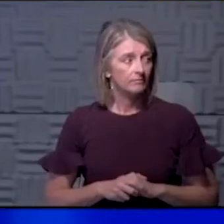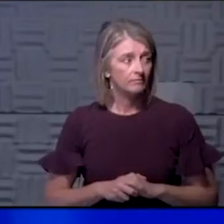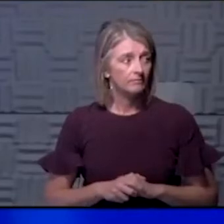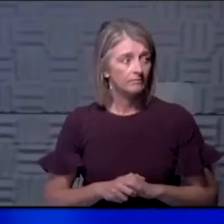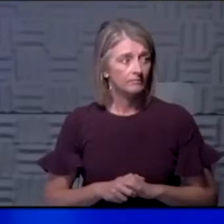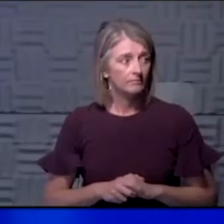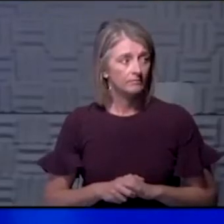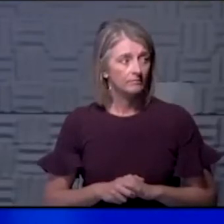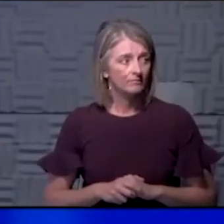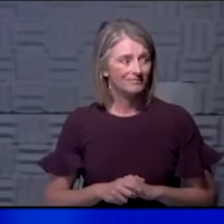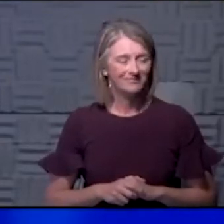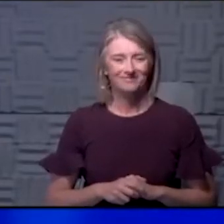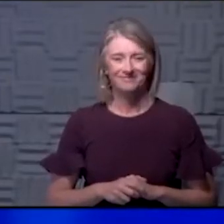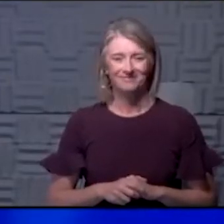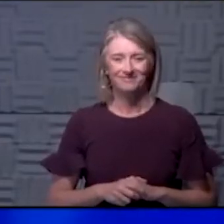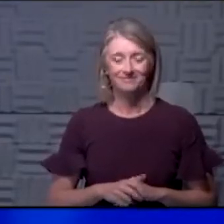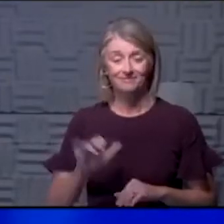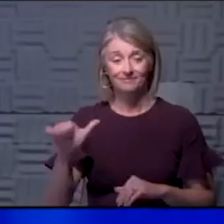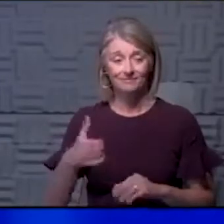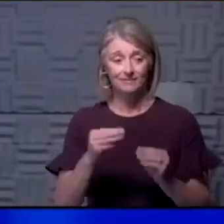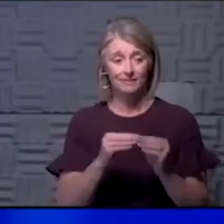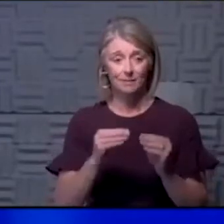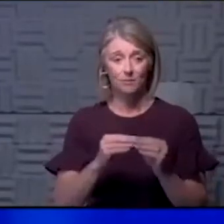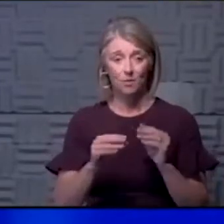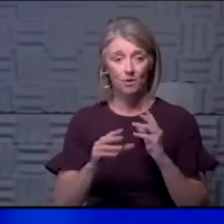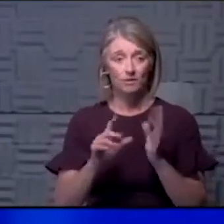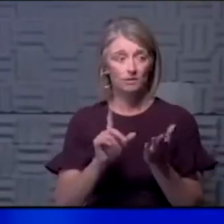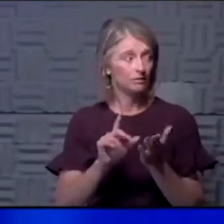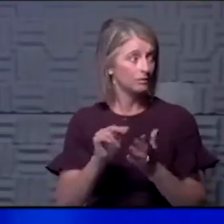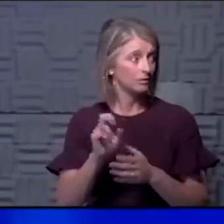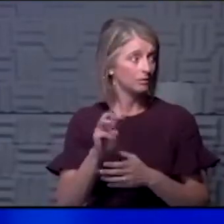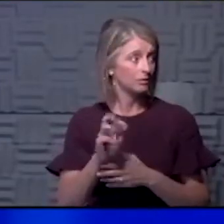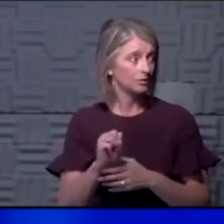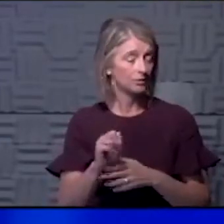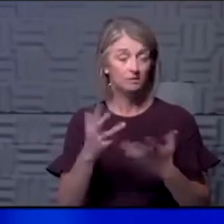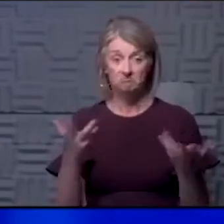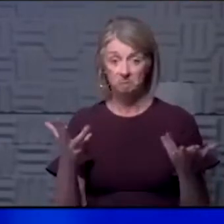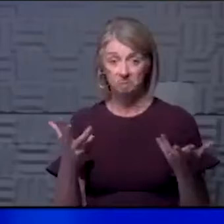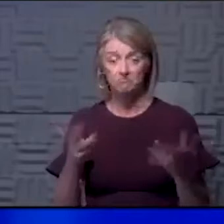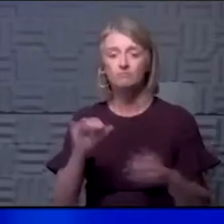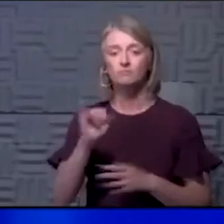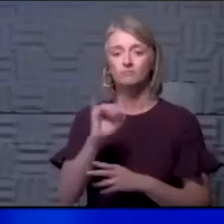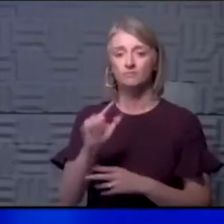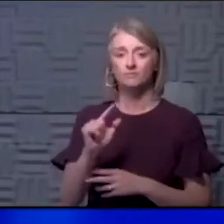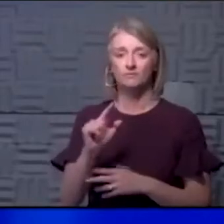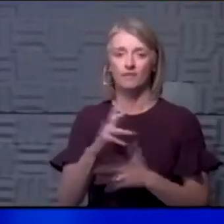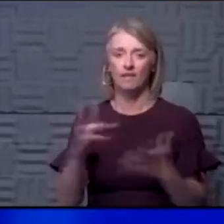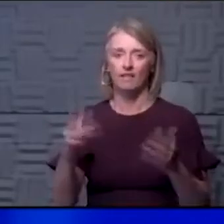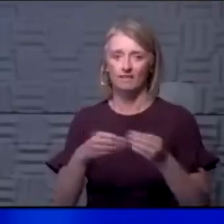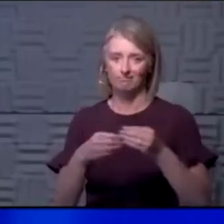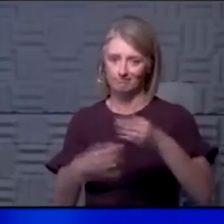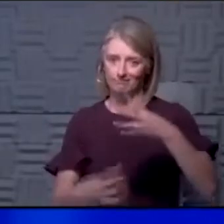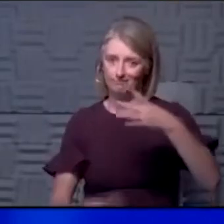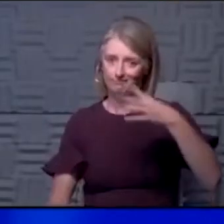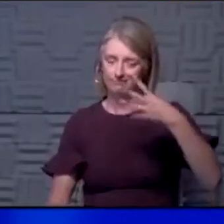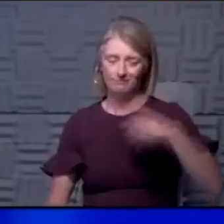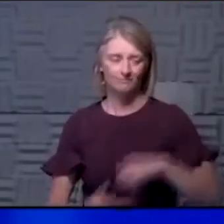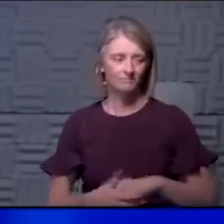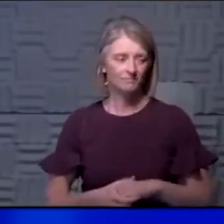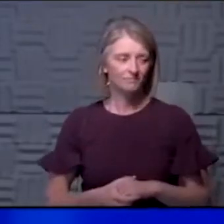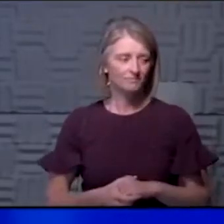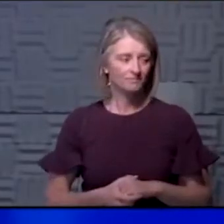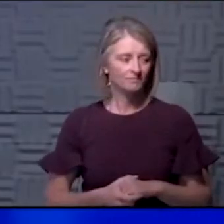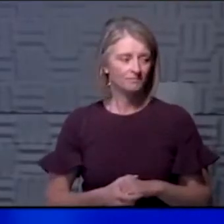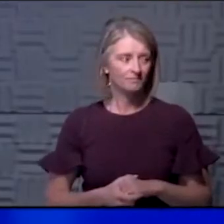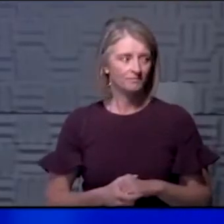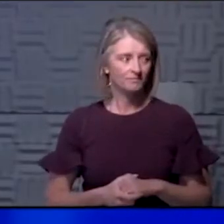I'm going to Okay. take All that right. as a yes. I am too. Any other media Let us answer questions? offline. All right, Jill. Yep, we got lots. I bet we do. Man, we've talked